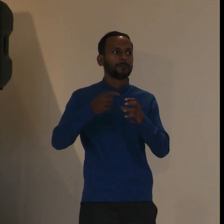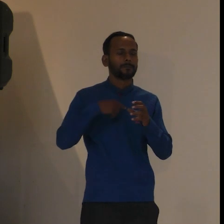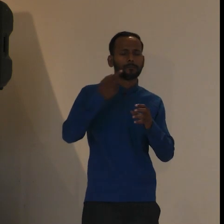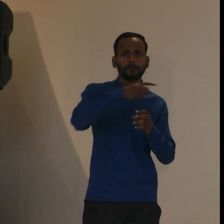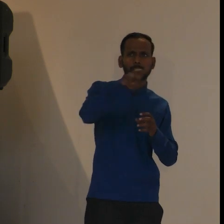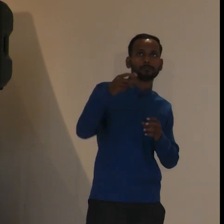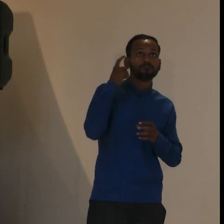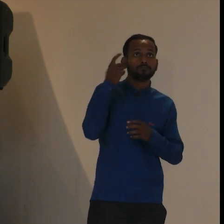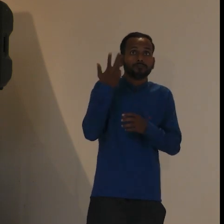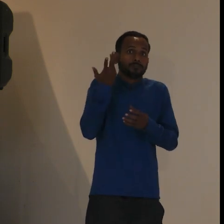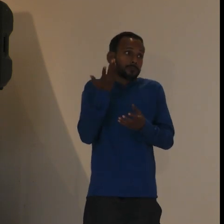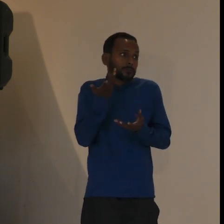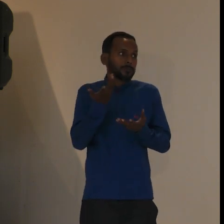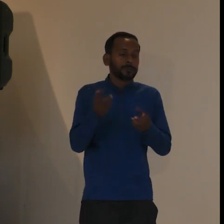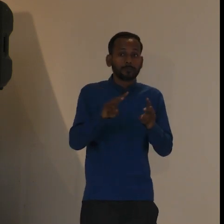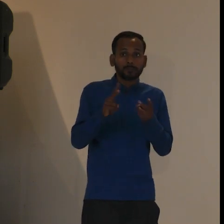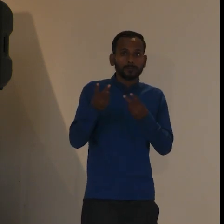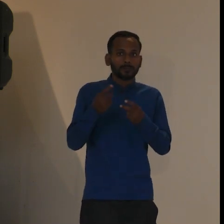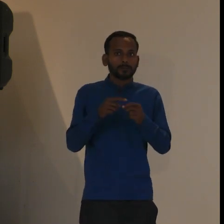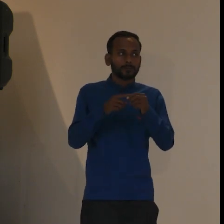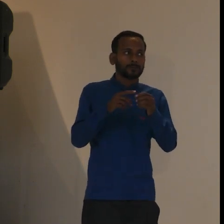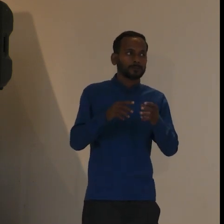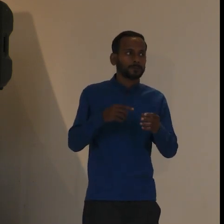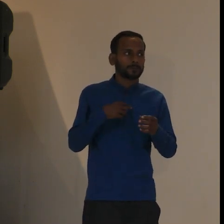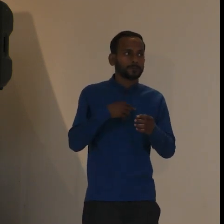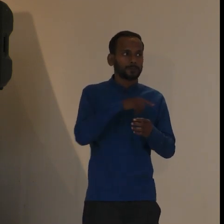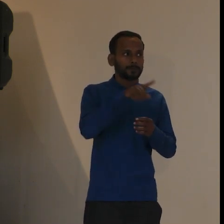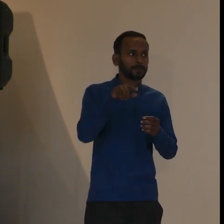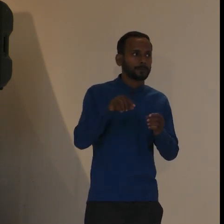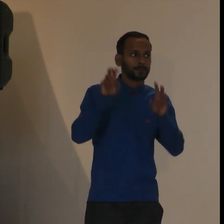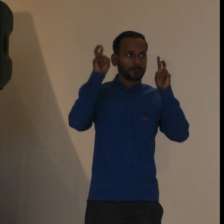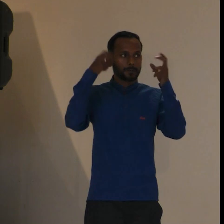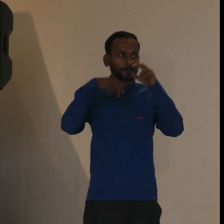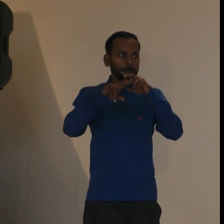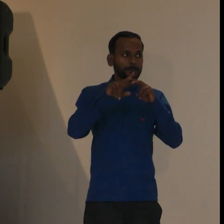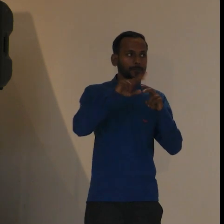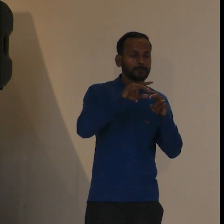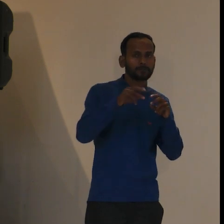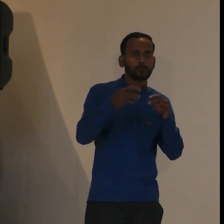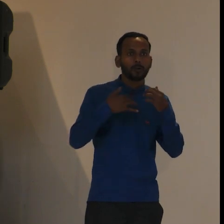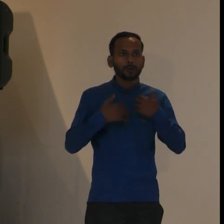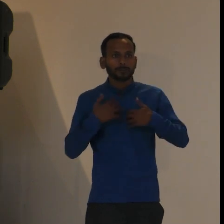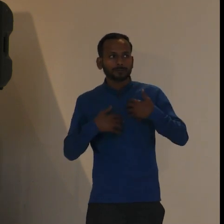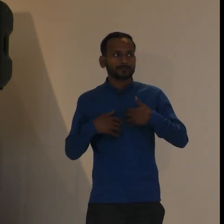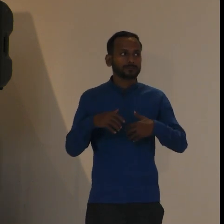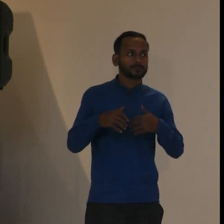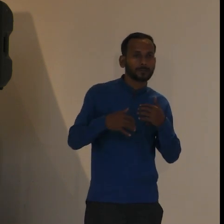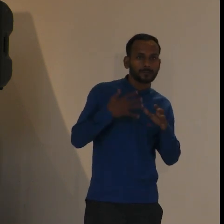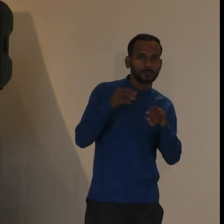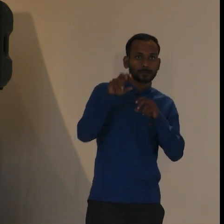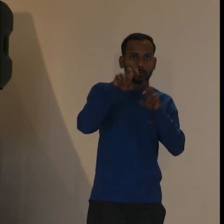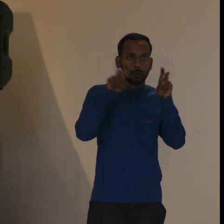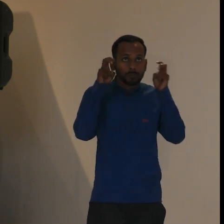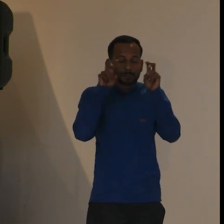even imagine what Goa must have looked like at that time. But coming to that particular object that's left out, and in this